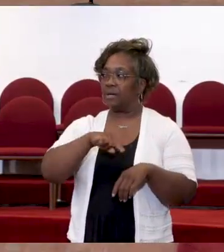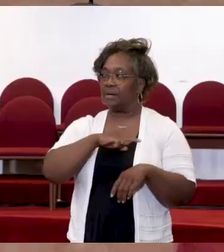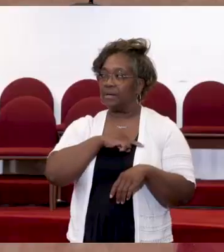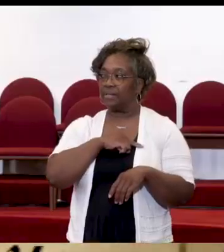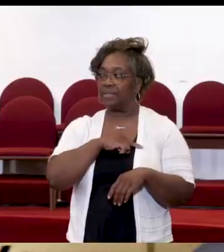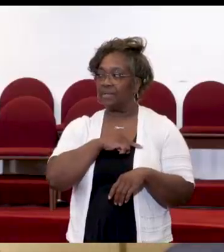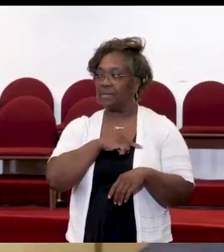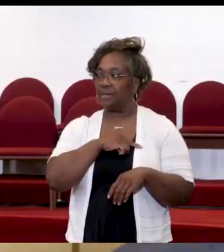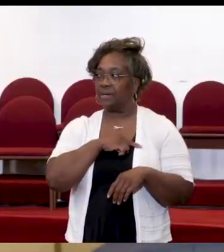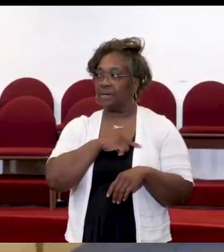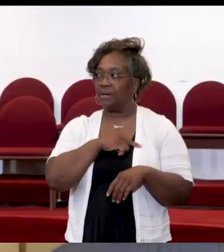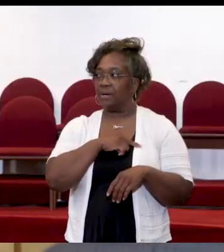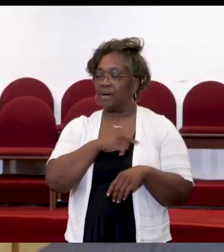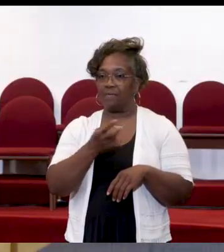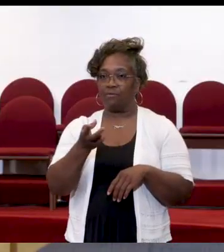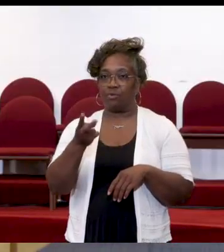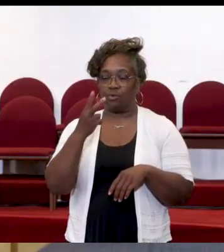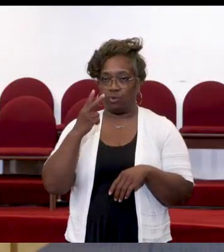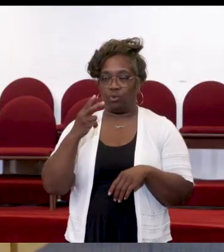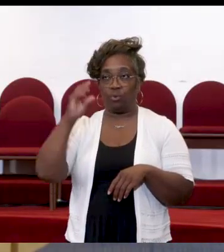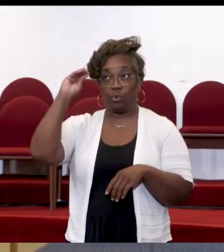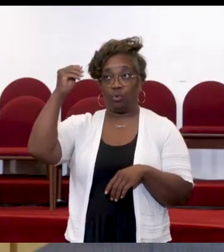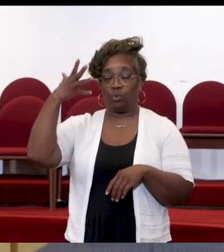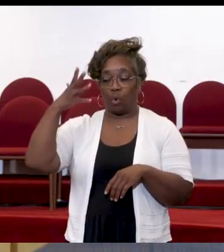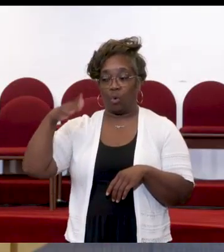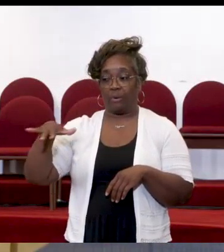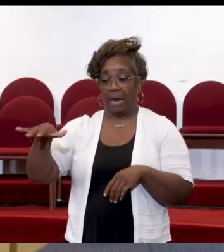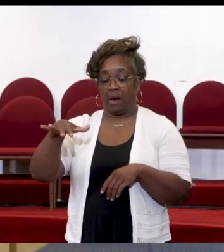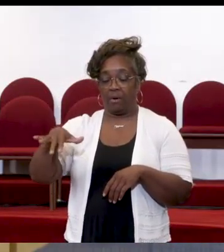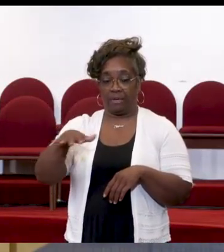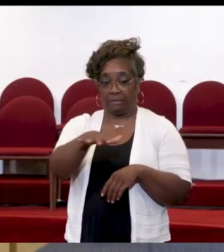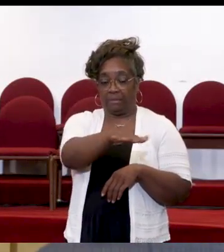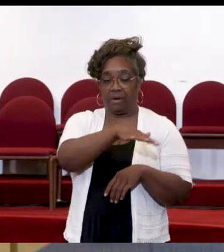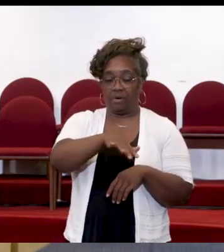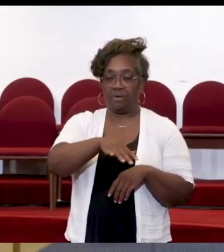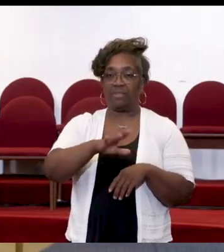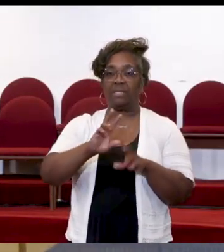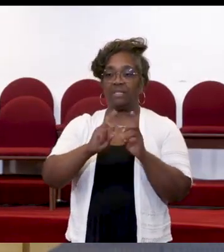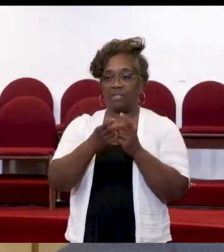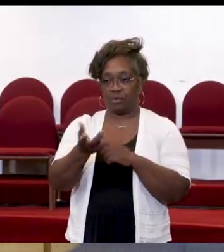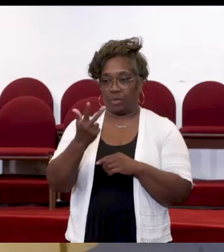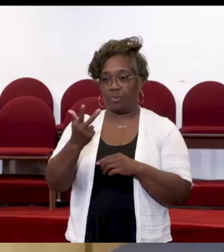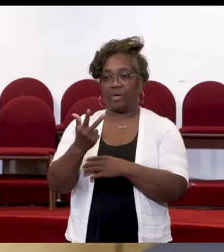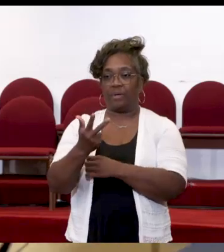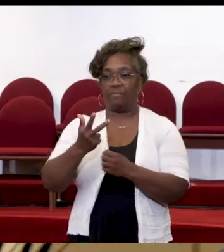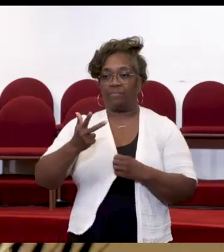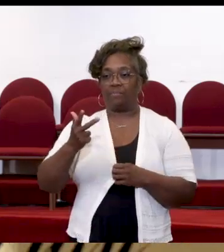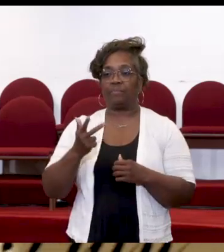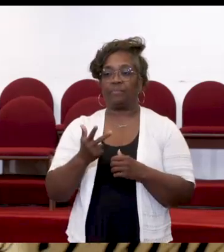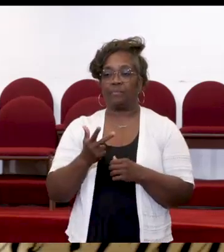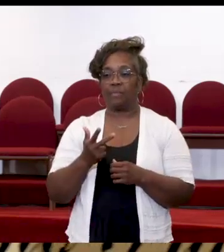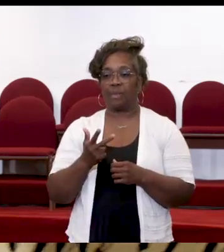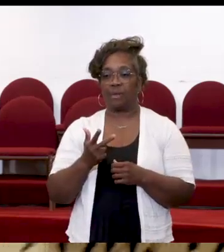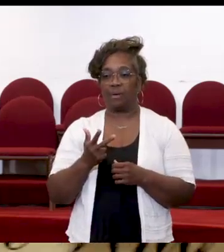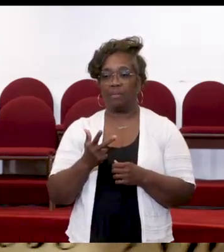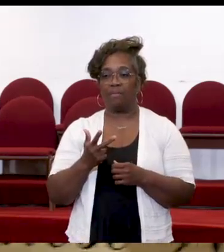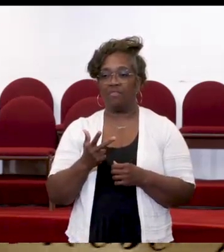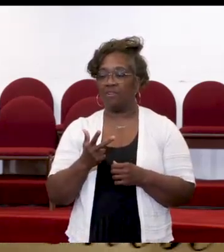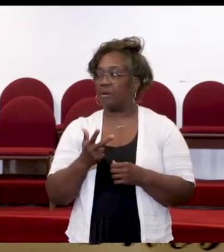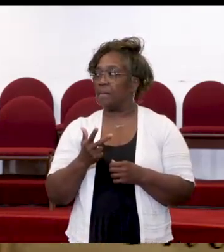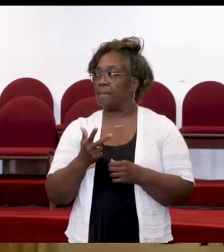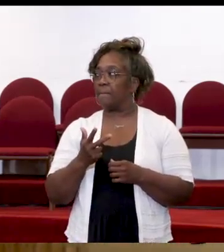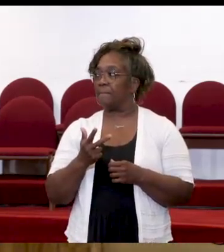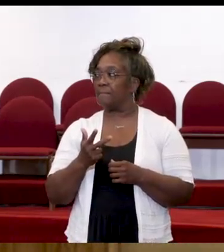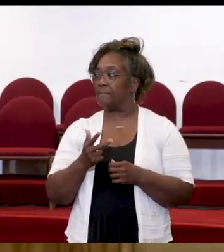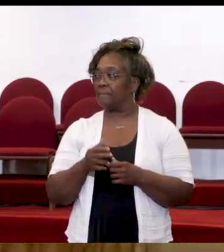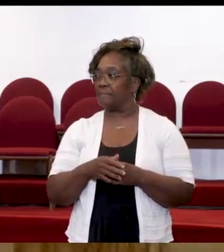said, there are 2 solar neighborhoods in District 3. So, woo-hoo! I love that I brought my cheering section tonight. So